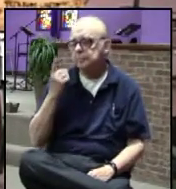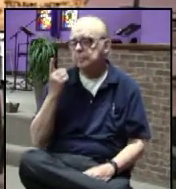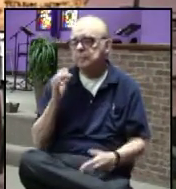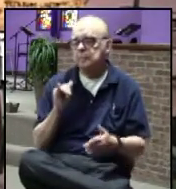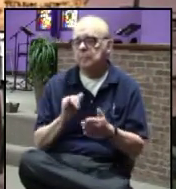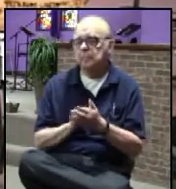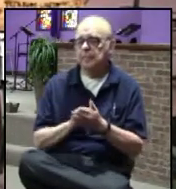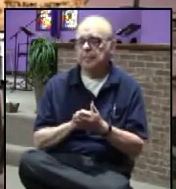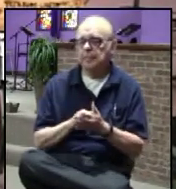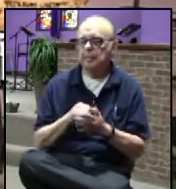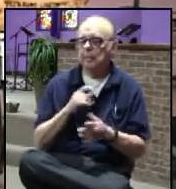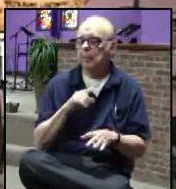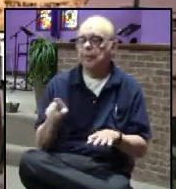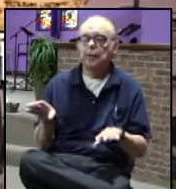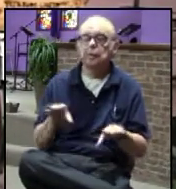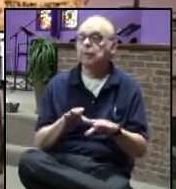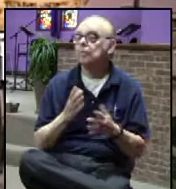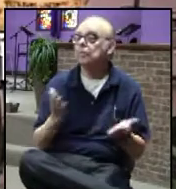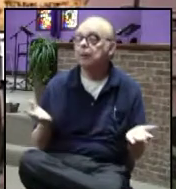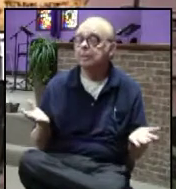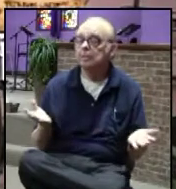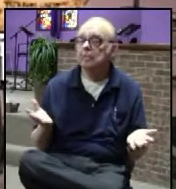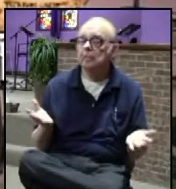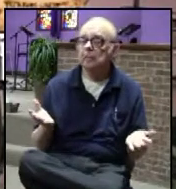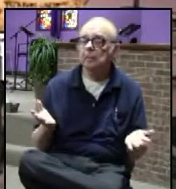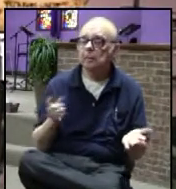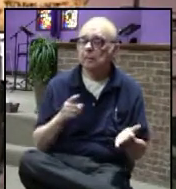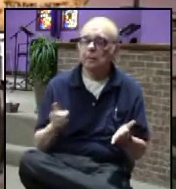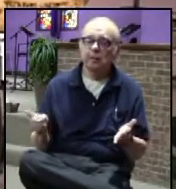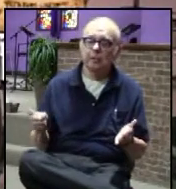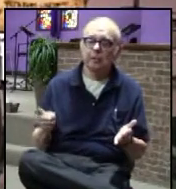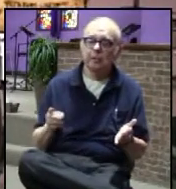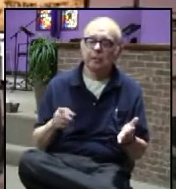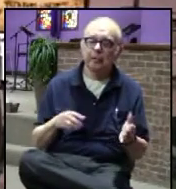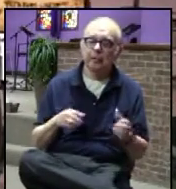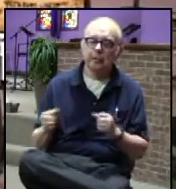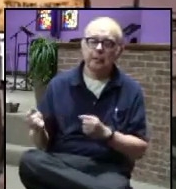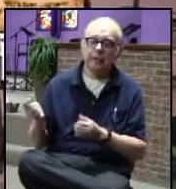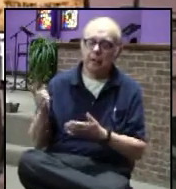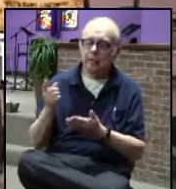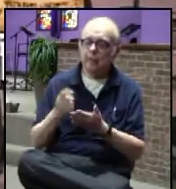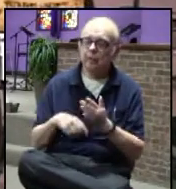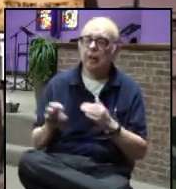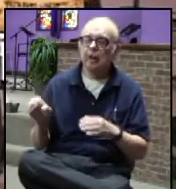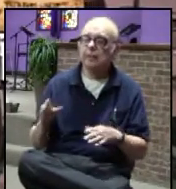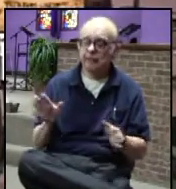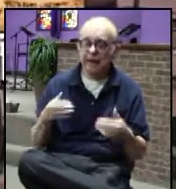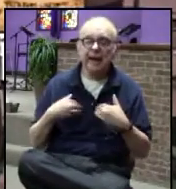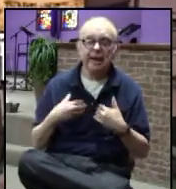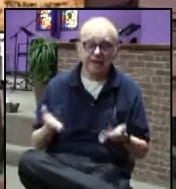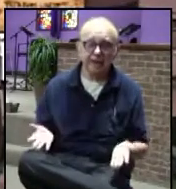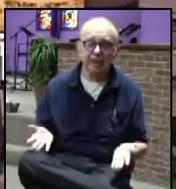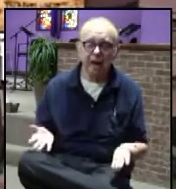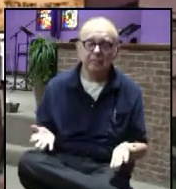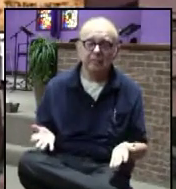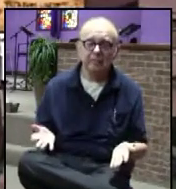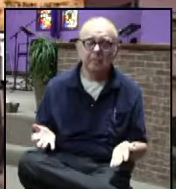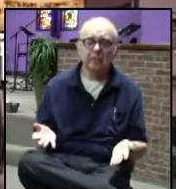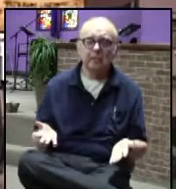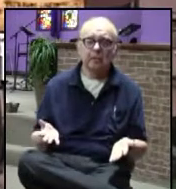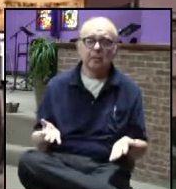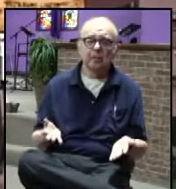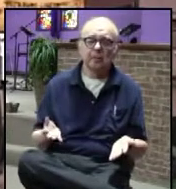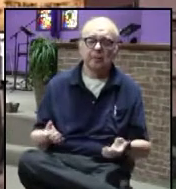understand that what they were doing was they were taking whatever they had and they